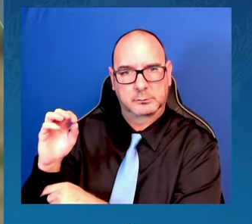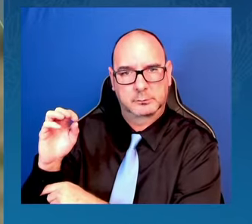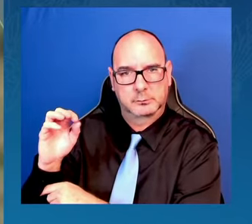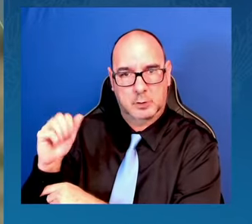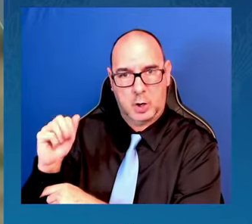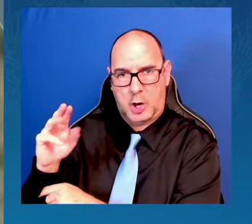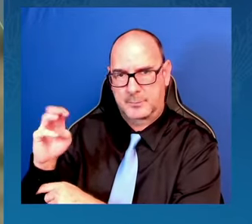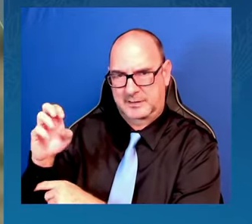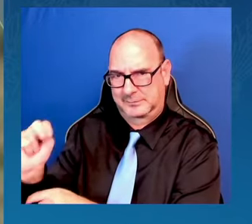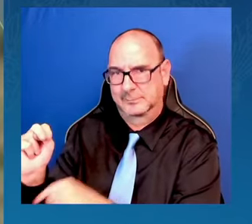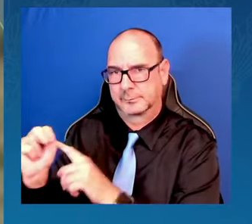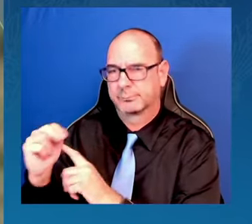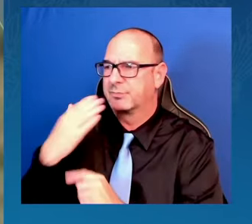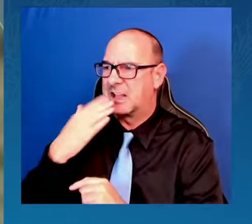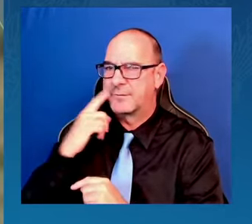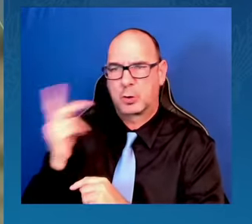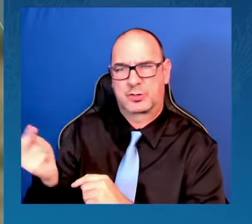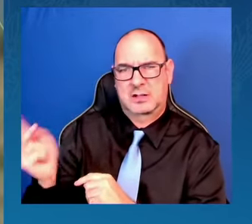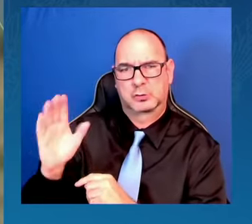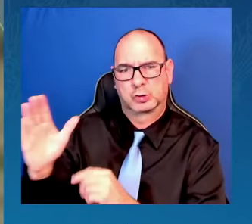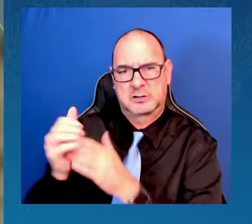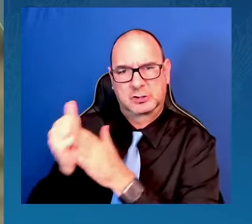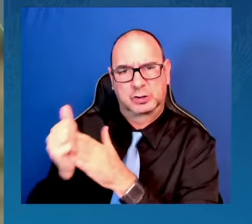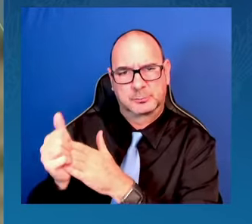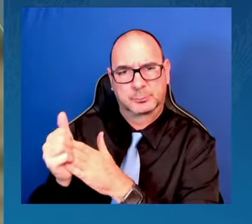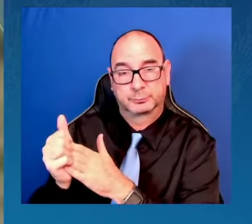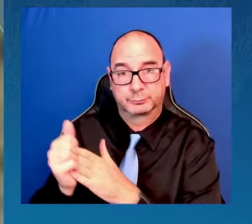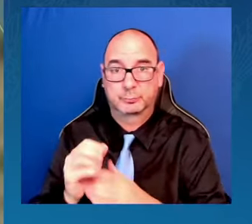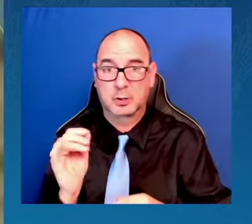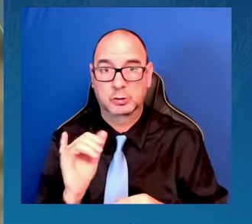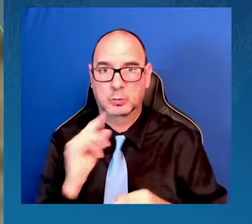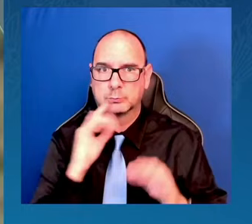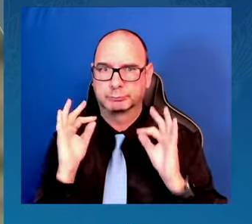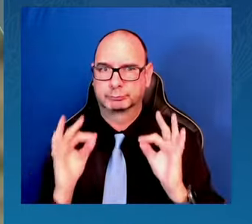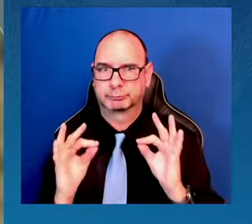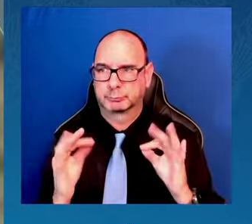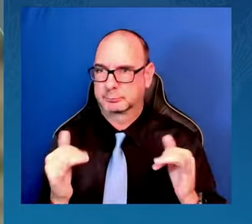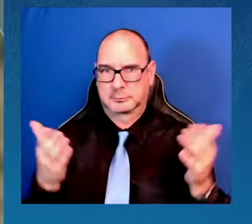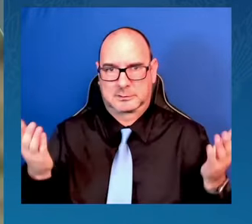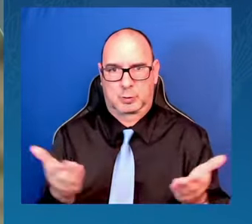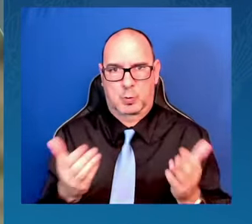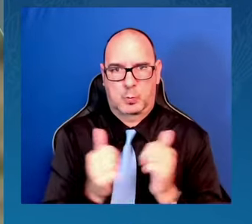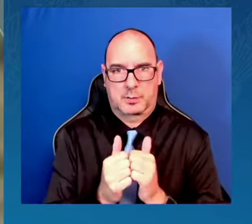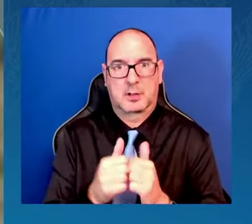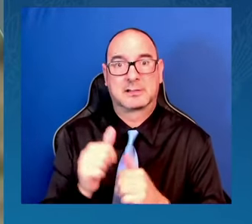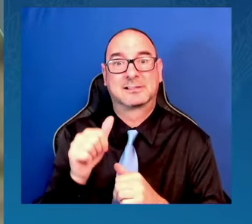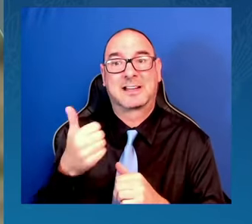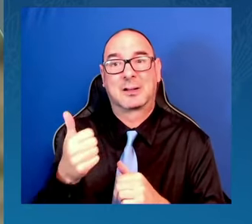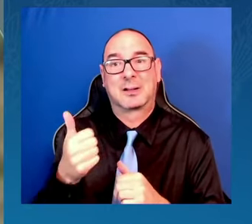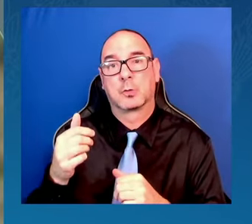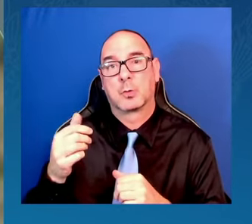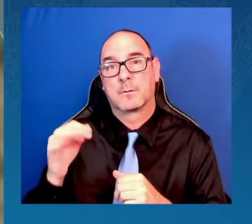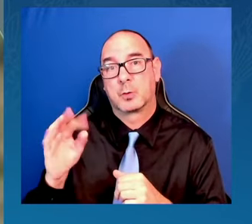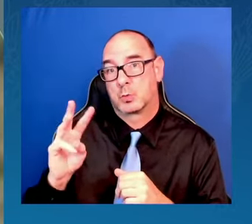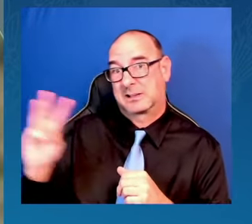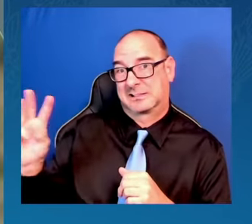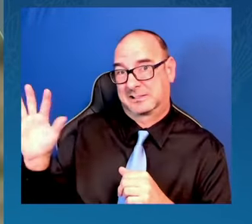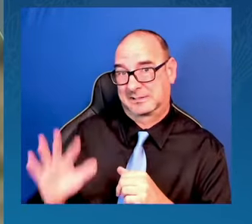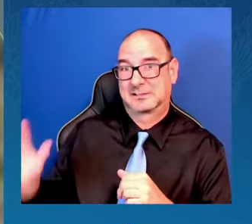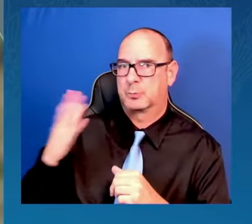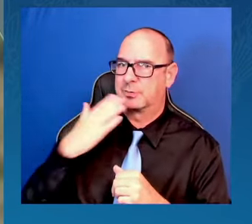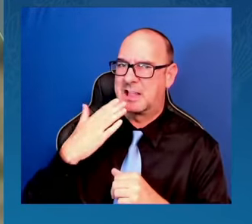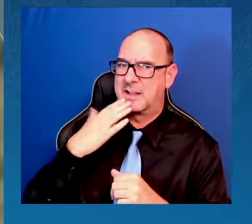And it is also good to be here with the leaders of 10 West and CAISO. Thank you for all that you are doing. This is truly a